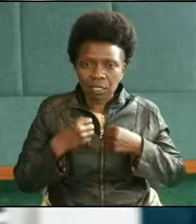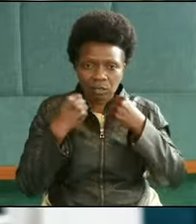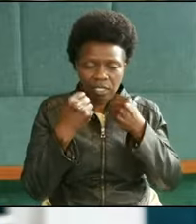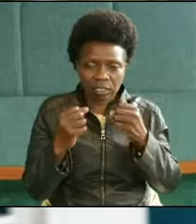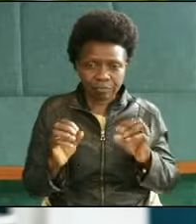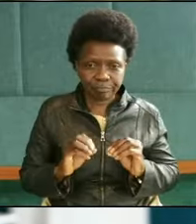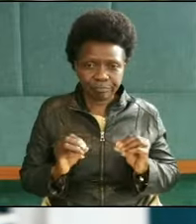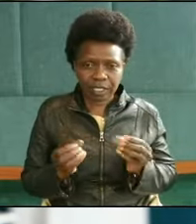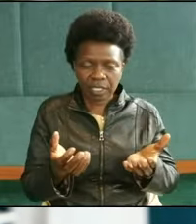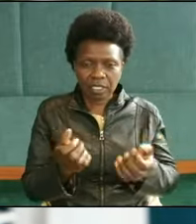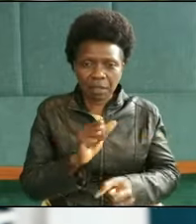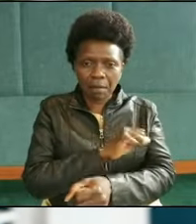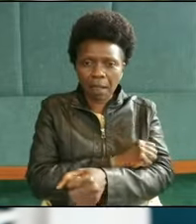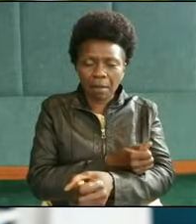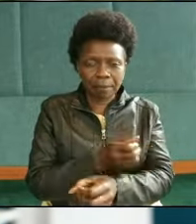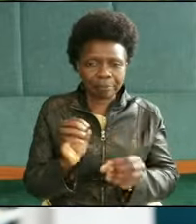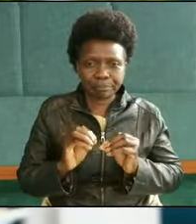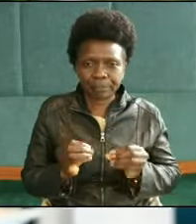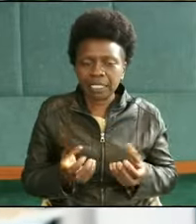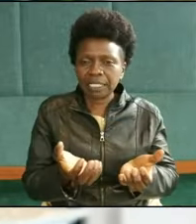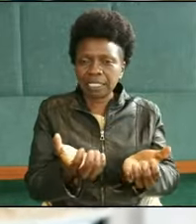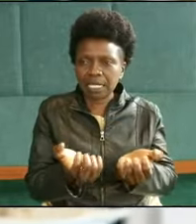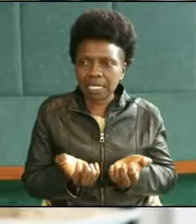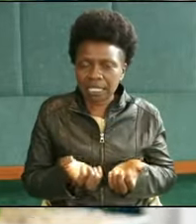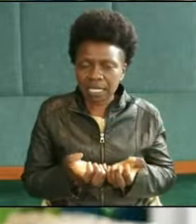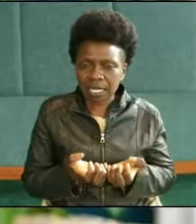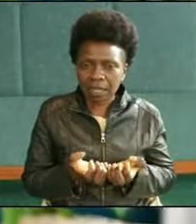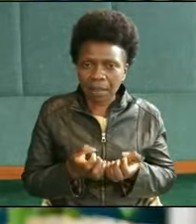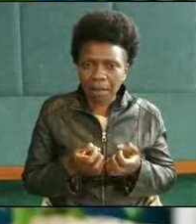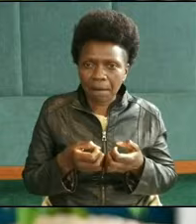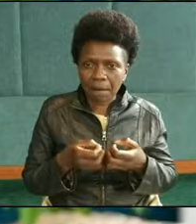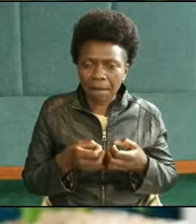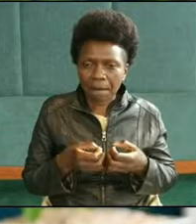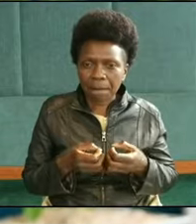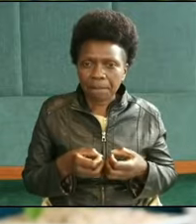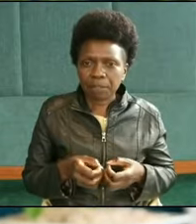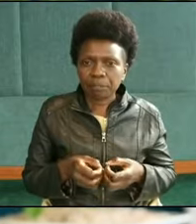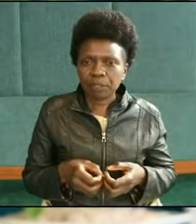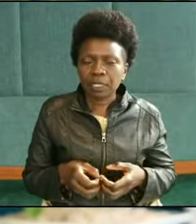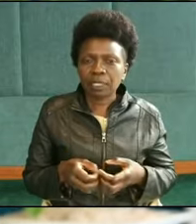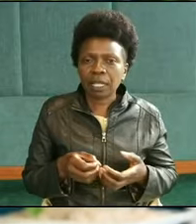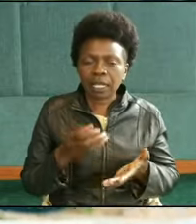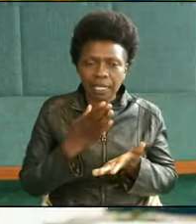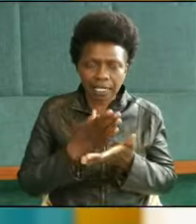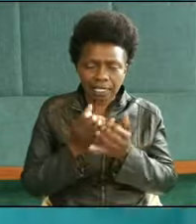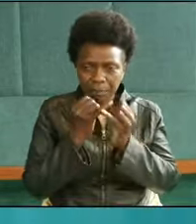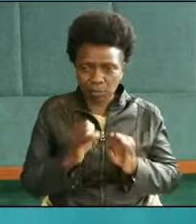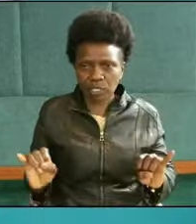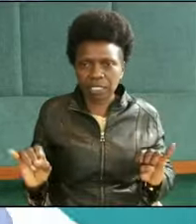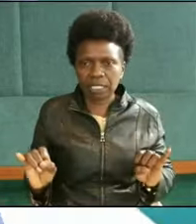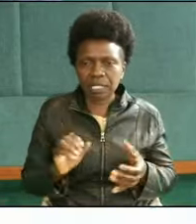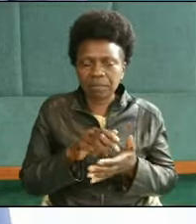It doesn't need power. It needs moral uprightness. It